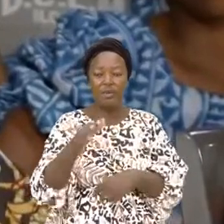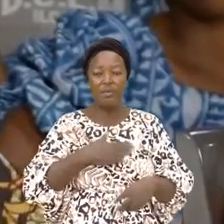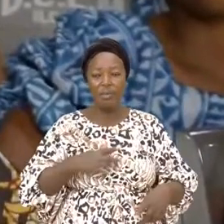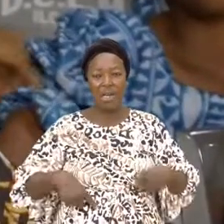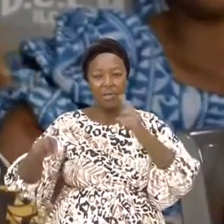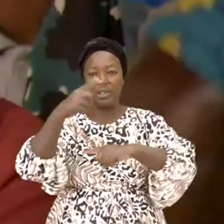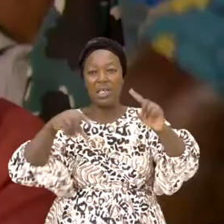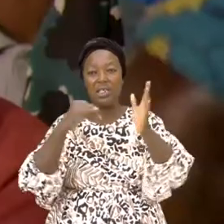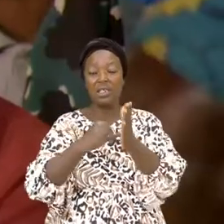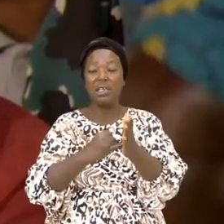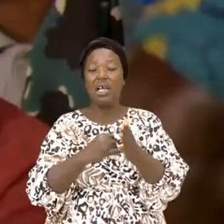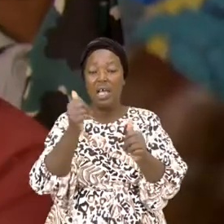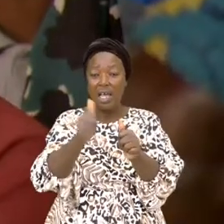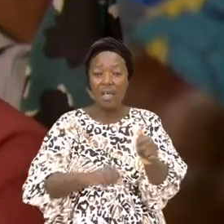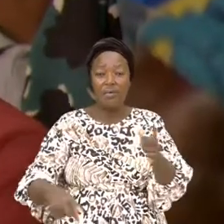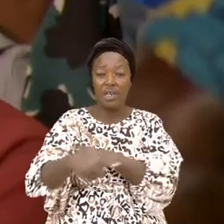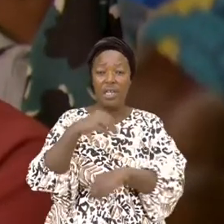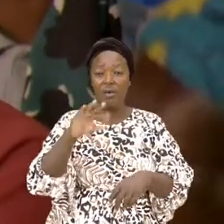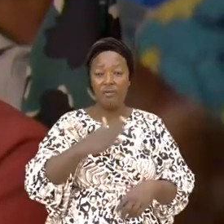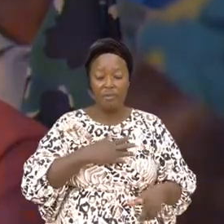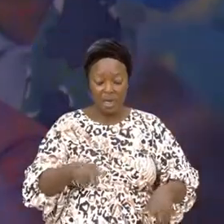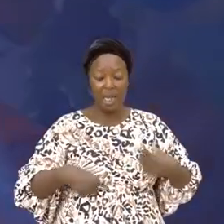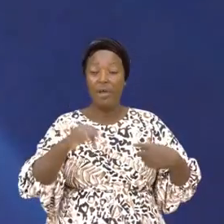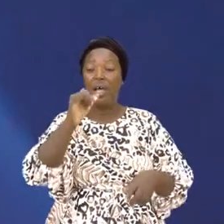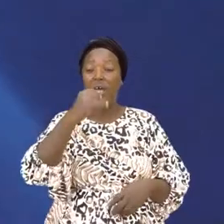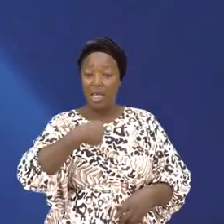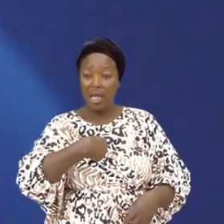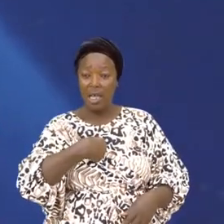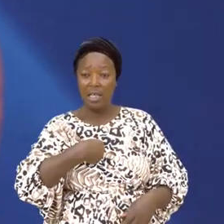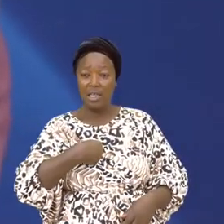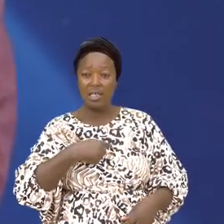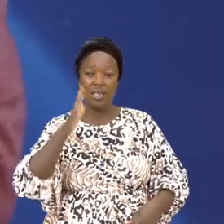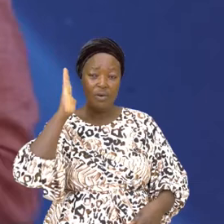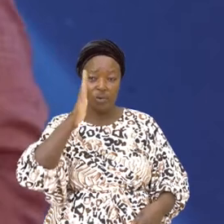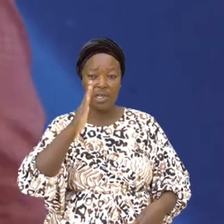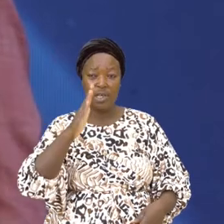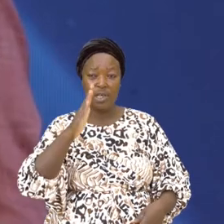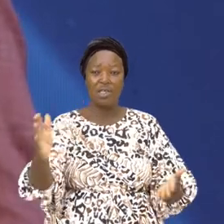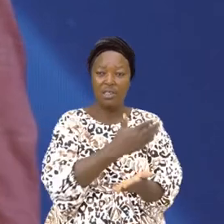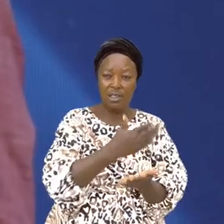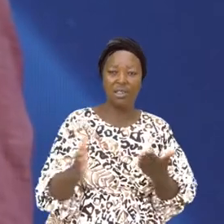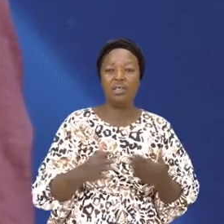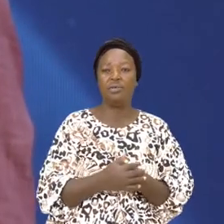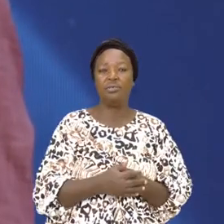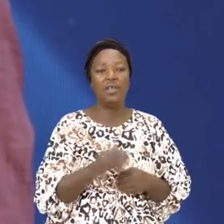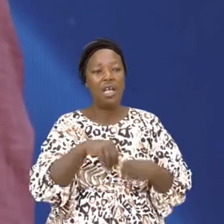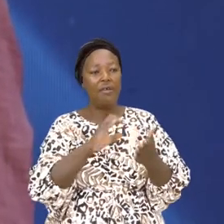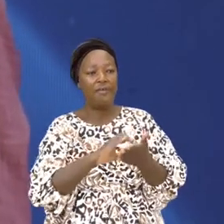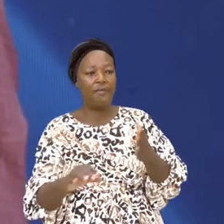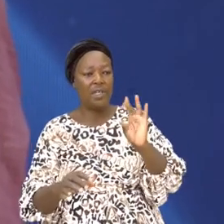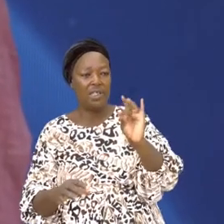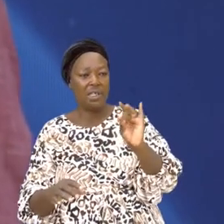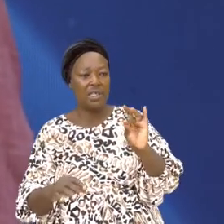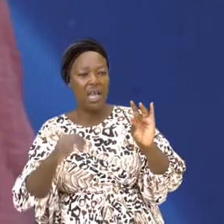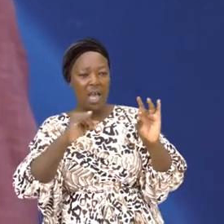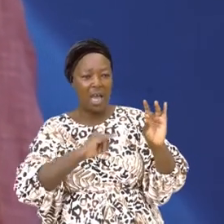will sing. Look at verse 8. In verse 8, I will instruct thee and